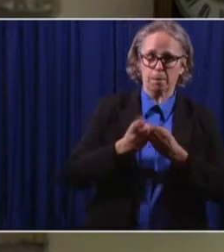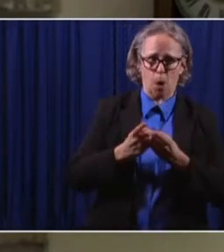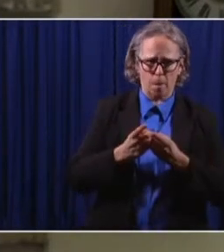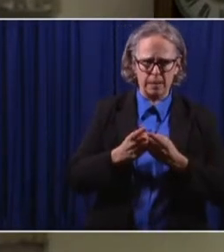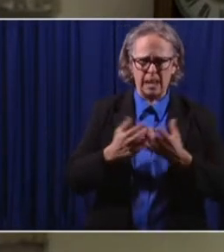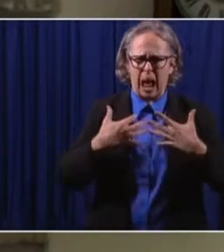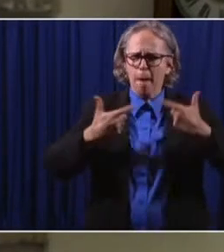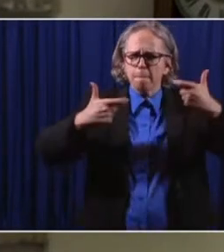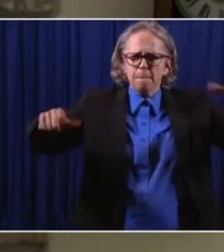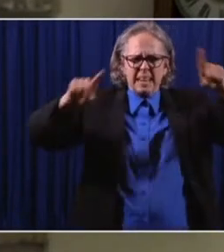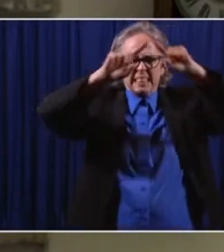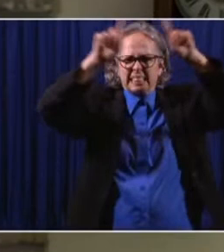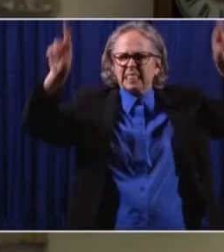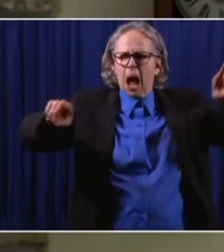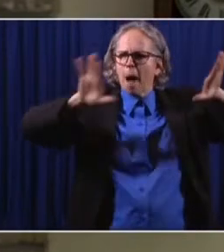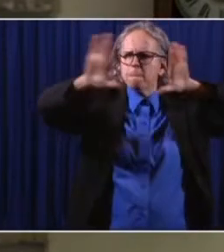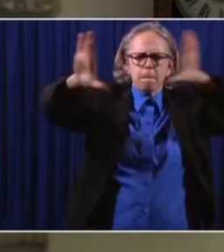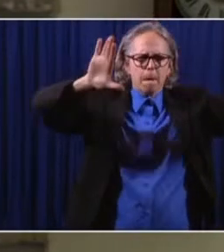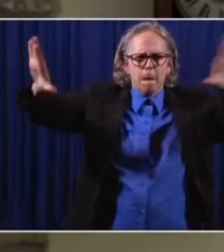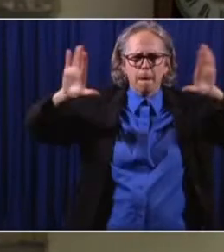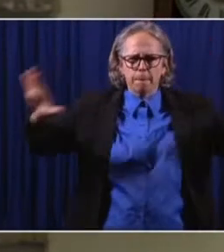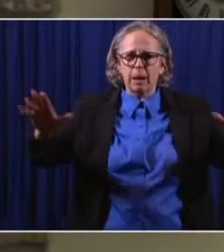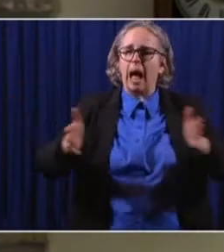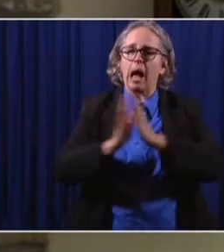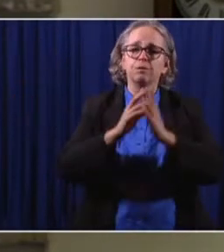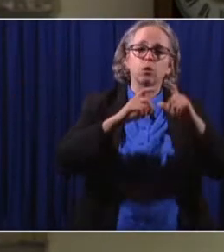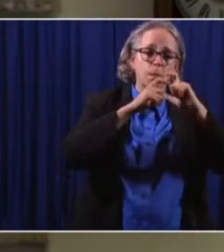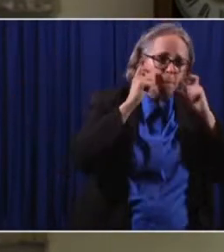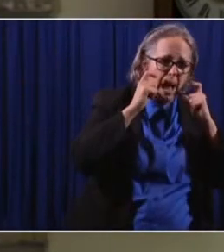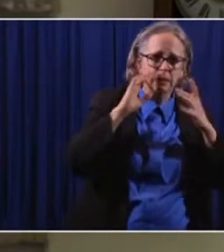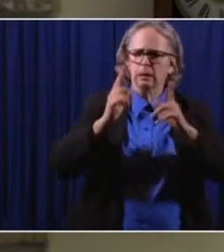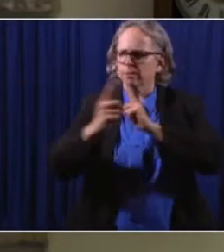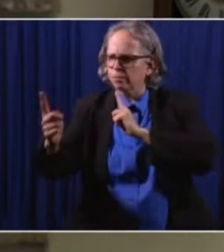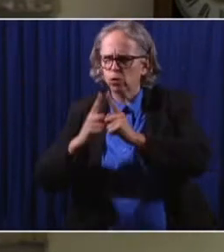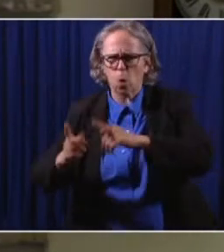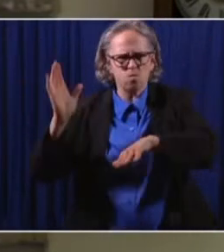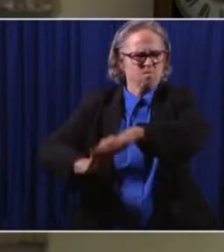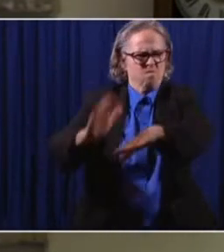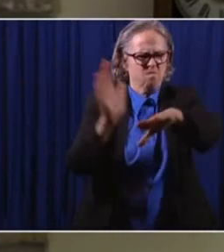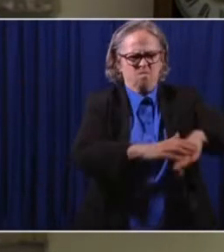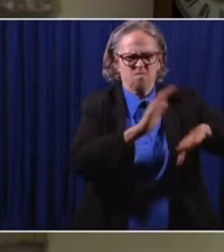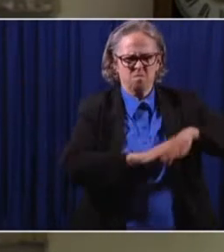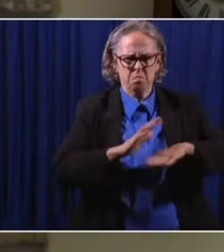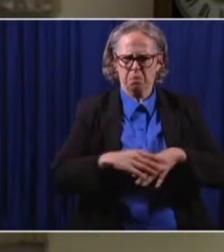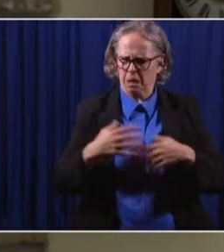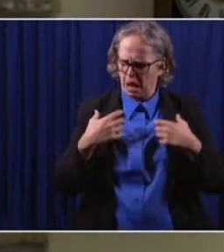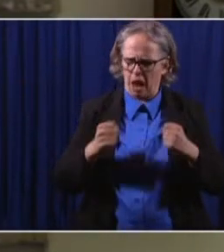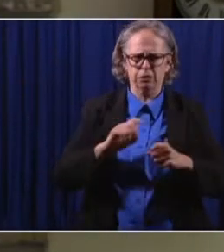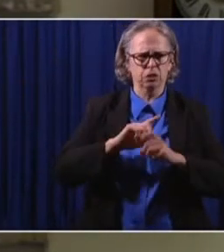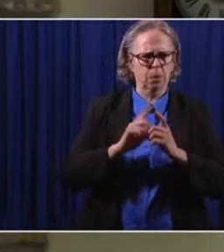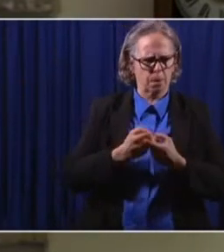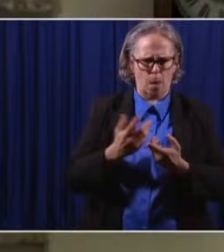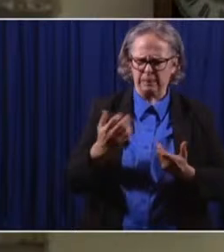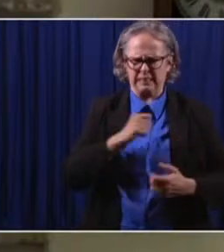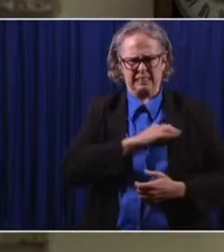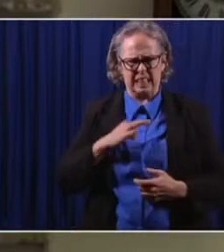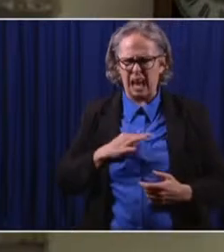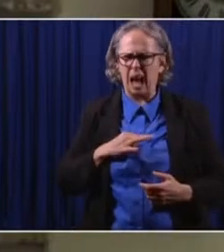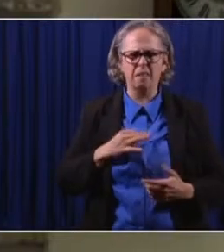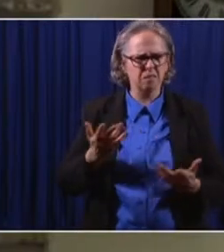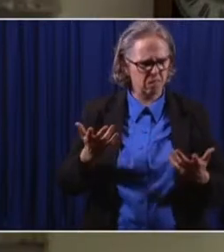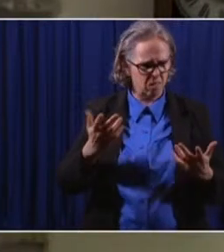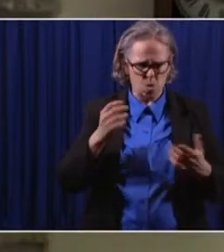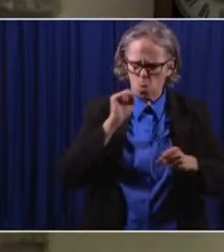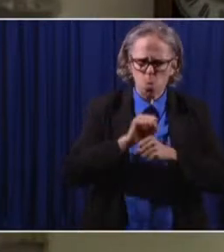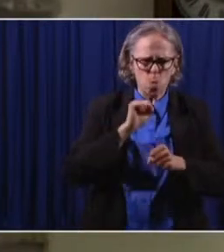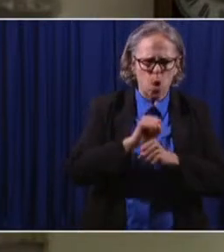social distancing. And health department staff, including the health commissioner, the environmental health director, and others, worked during games,